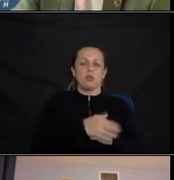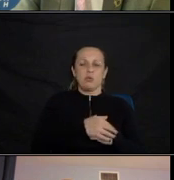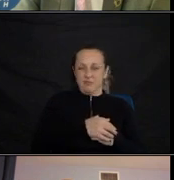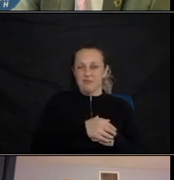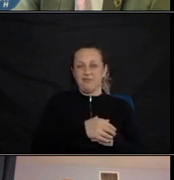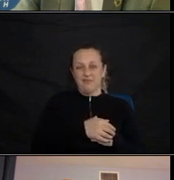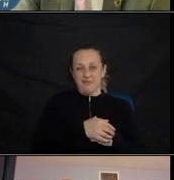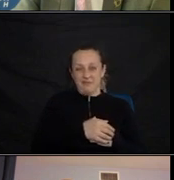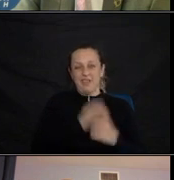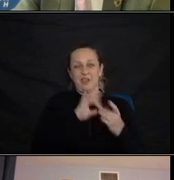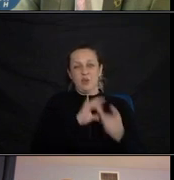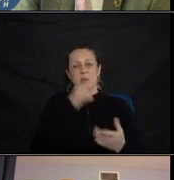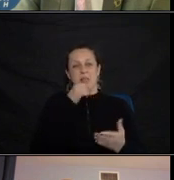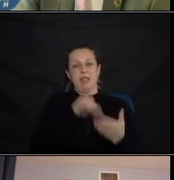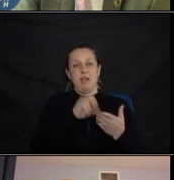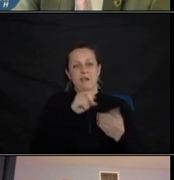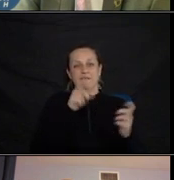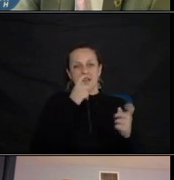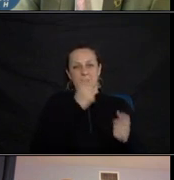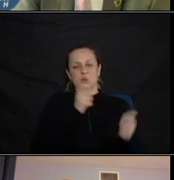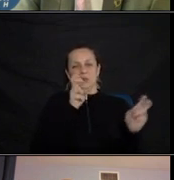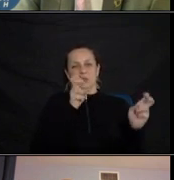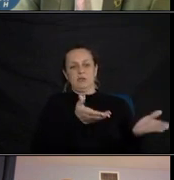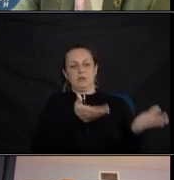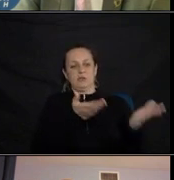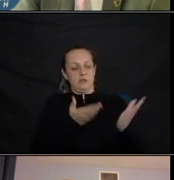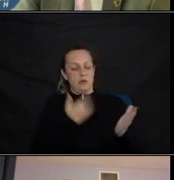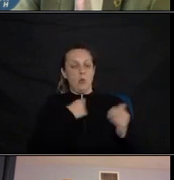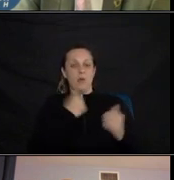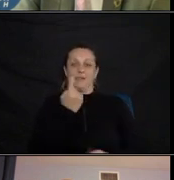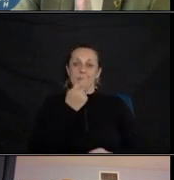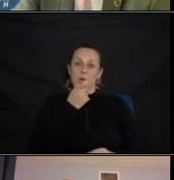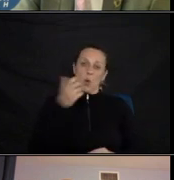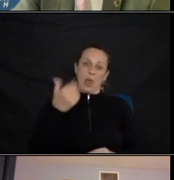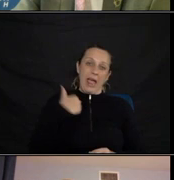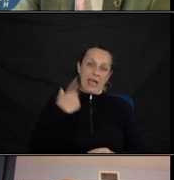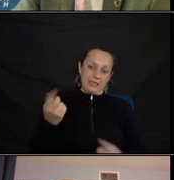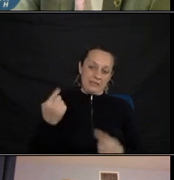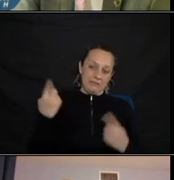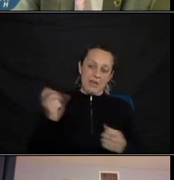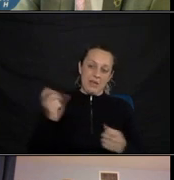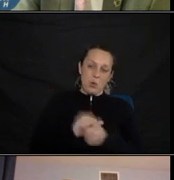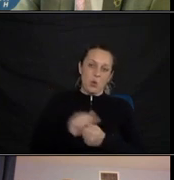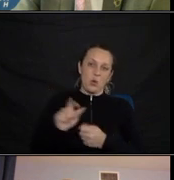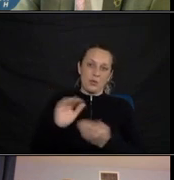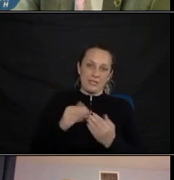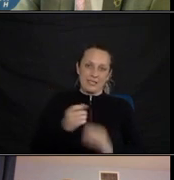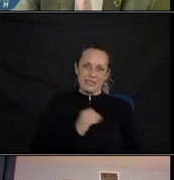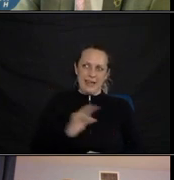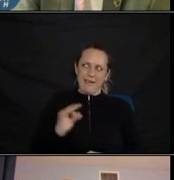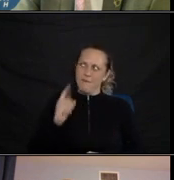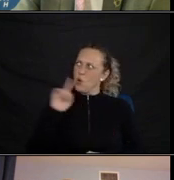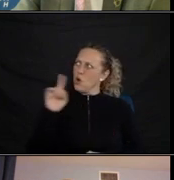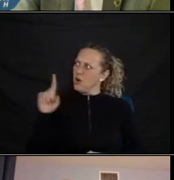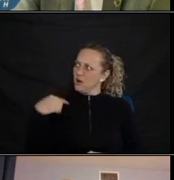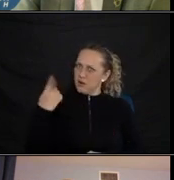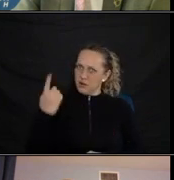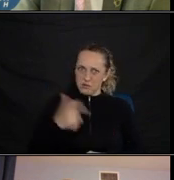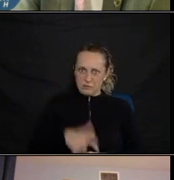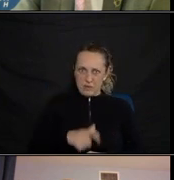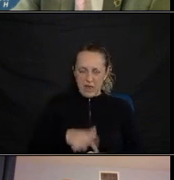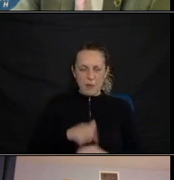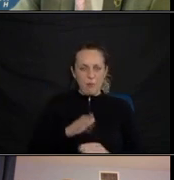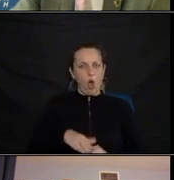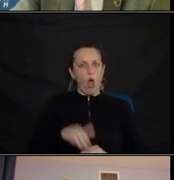in terms of letters of interest, because we do have somebody who has been working with city staff for quite some time